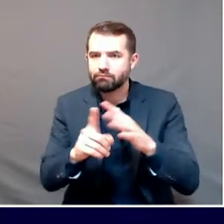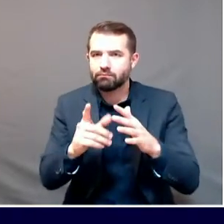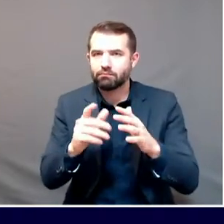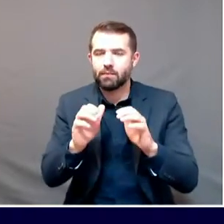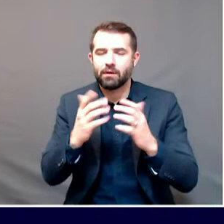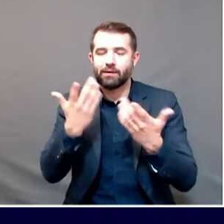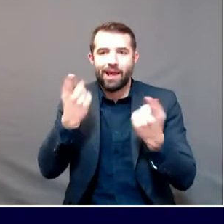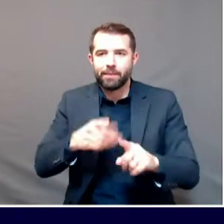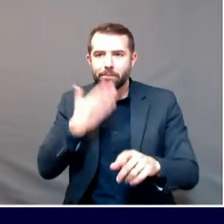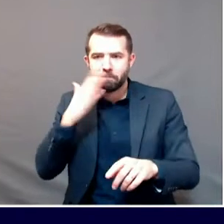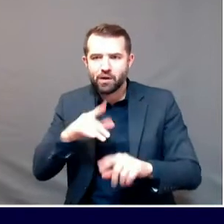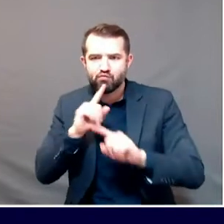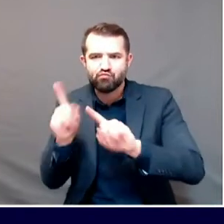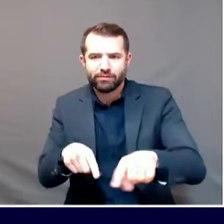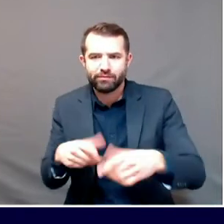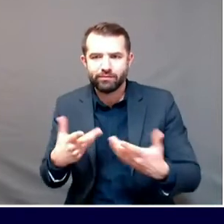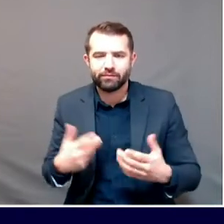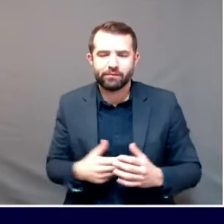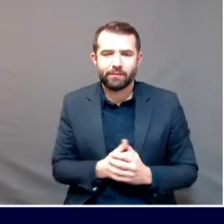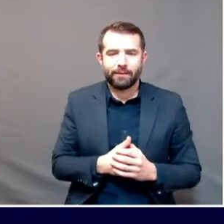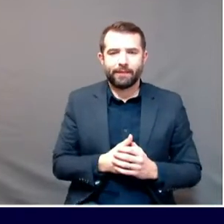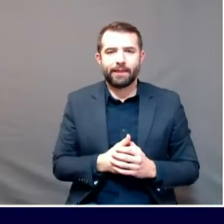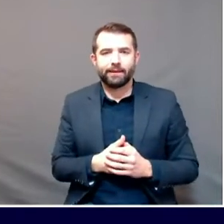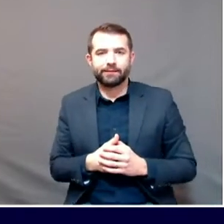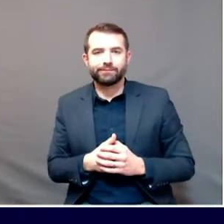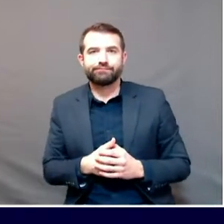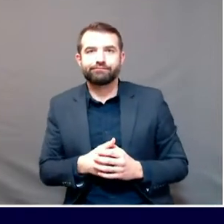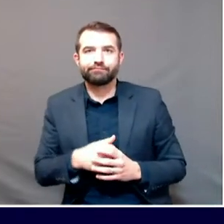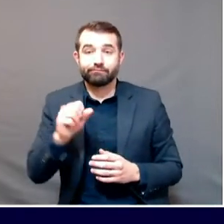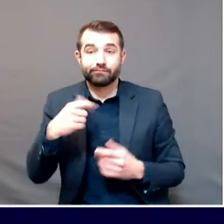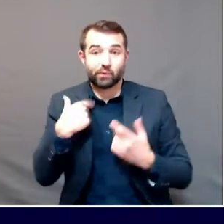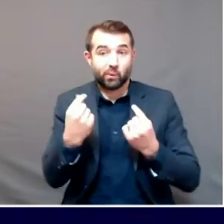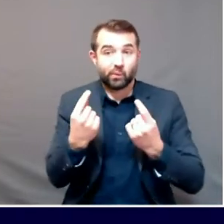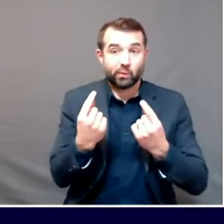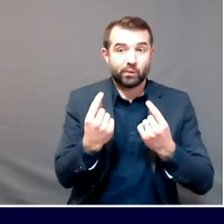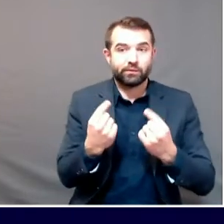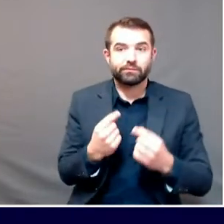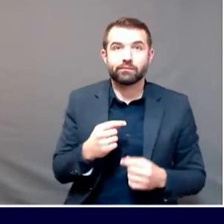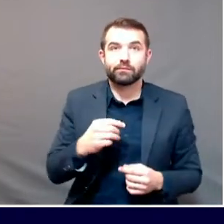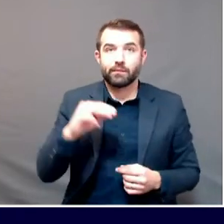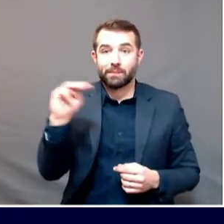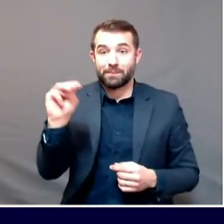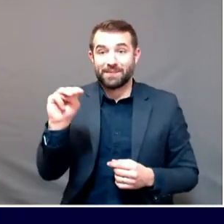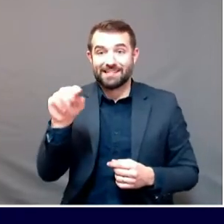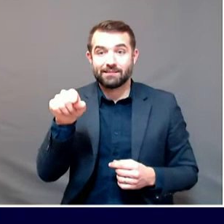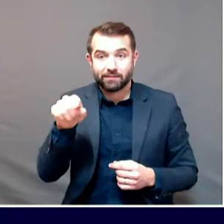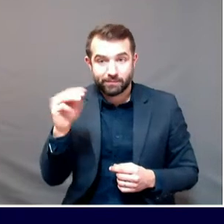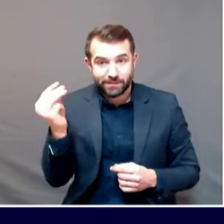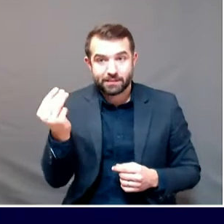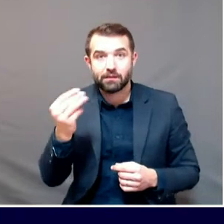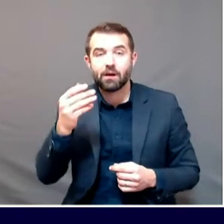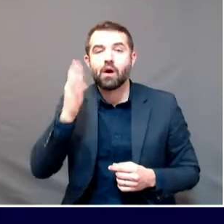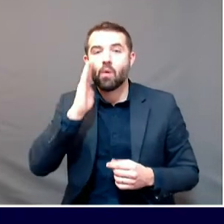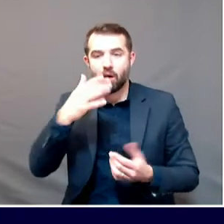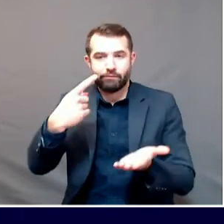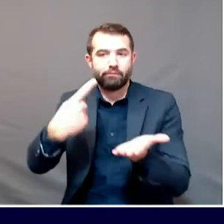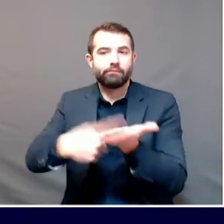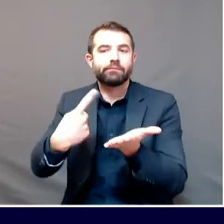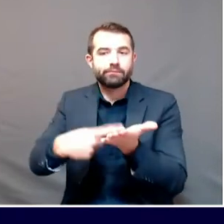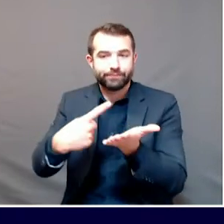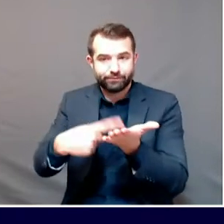Well, one thing that I'll be doing probably on Monday is talking about those events a bit more. But in the interim, what I want everyone to